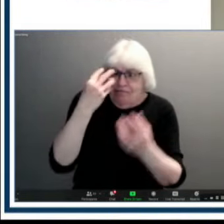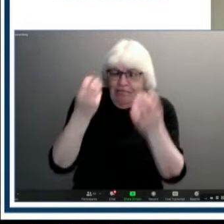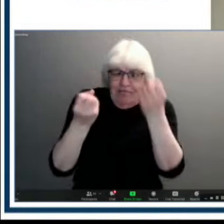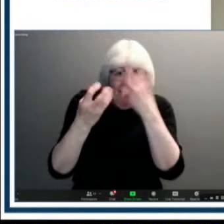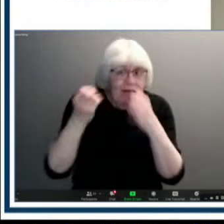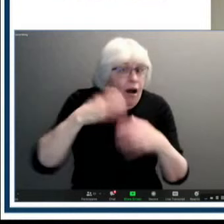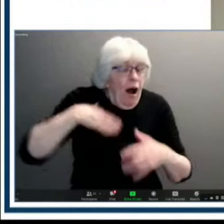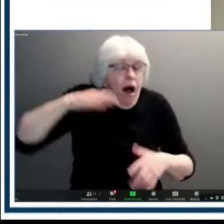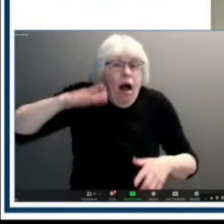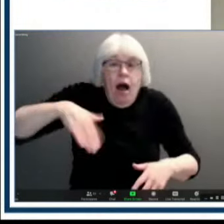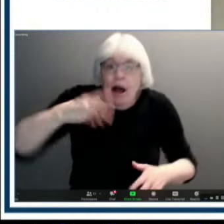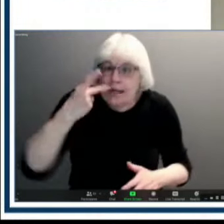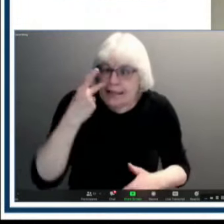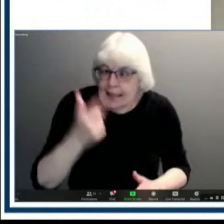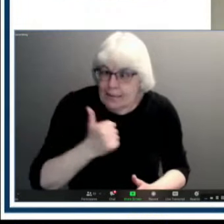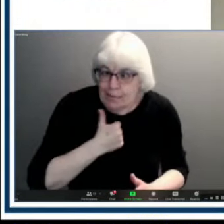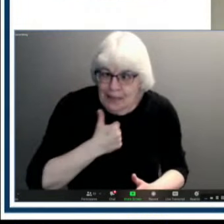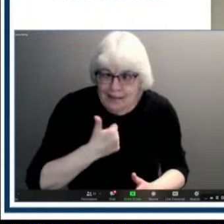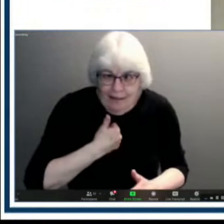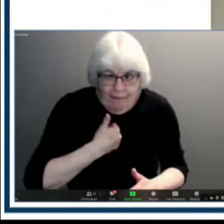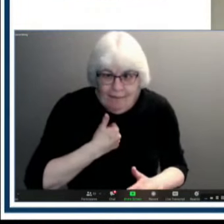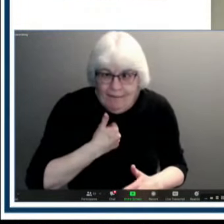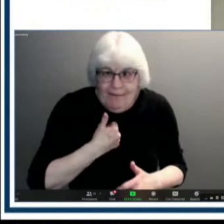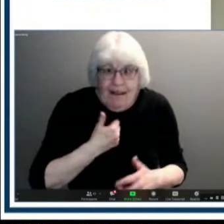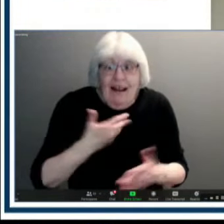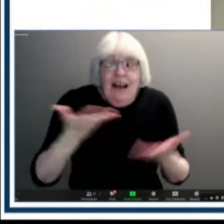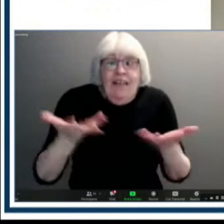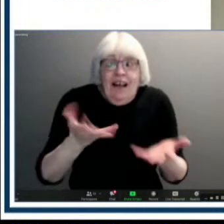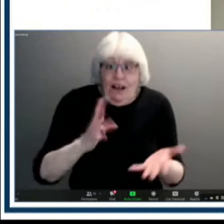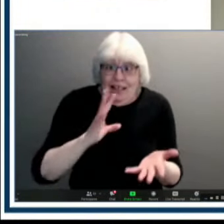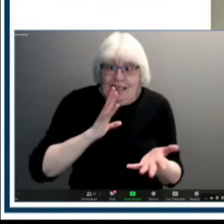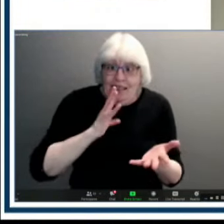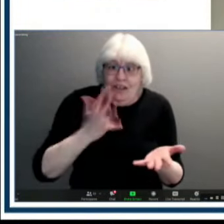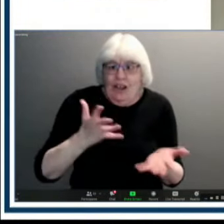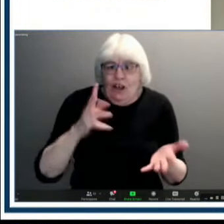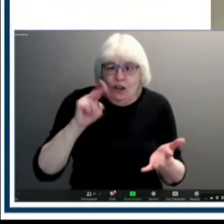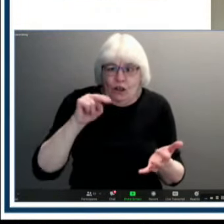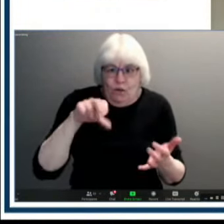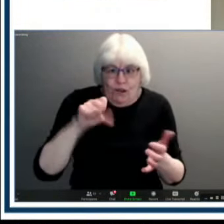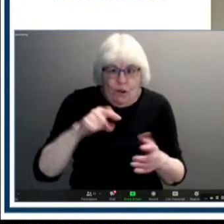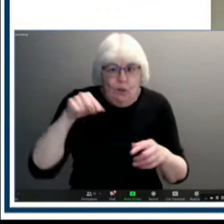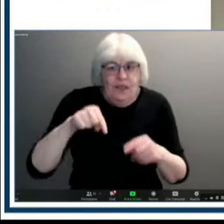in Nova Scotia, and certainly in the Halifax area for 100,000.